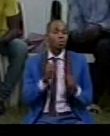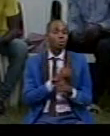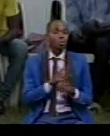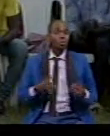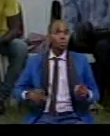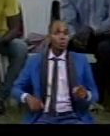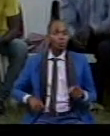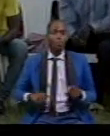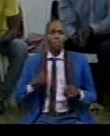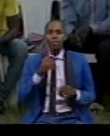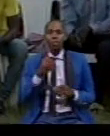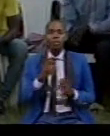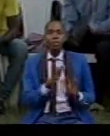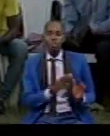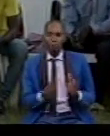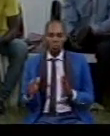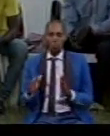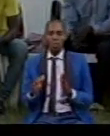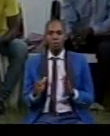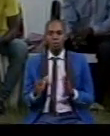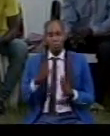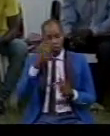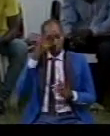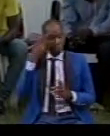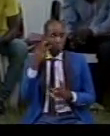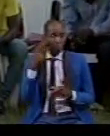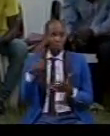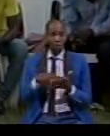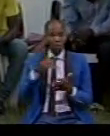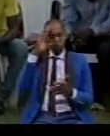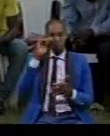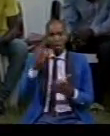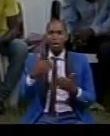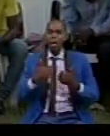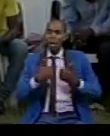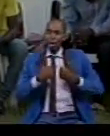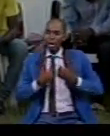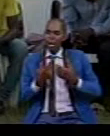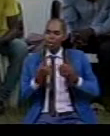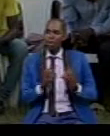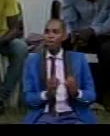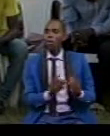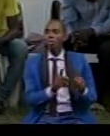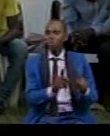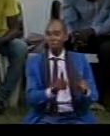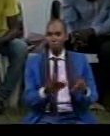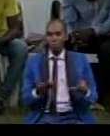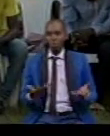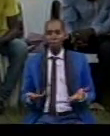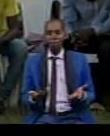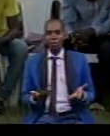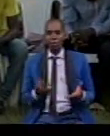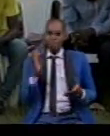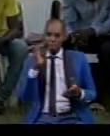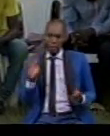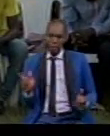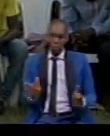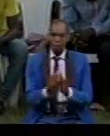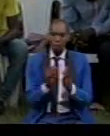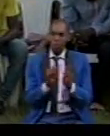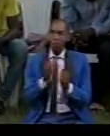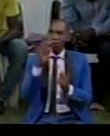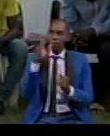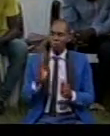compassion on them. That's the compassion of Christ. It's activated by our surrender unto